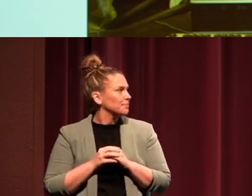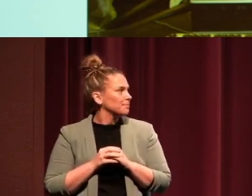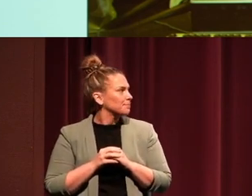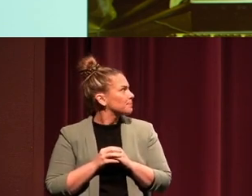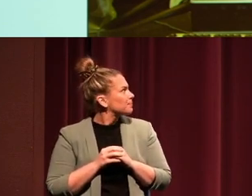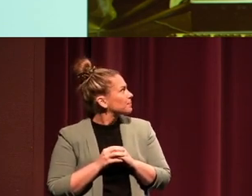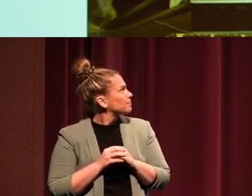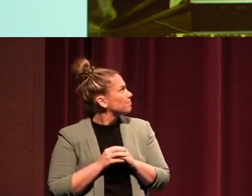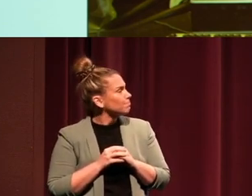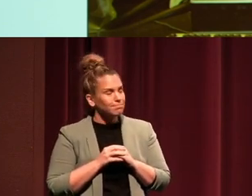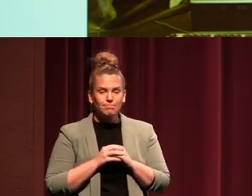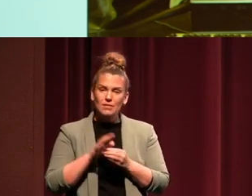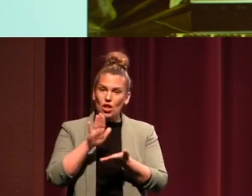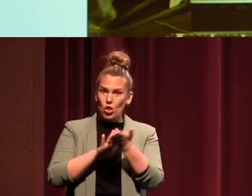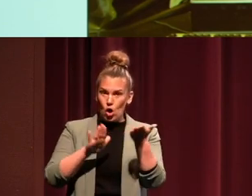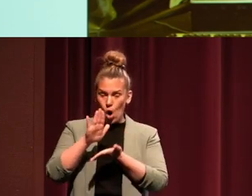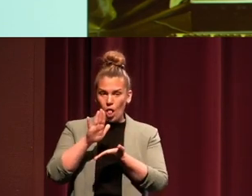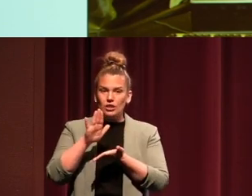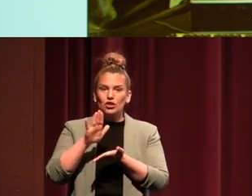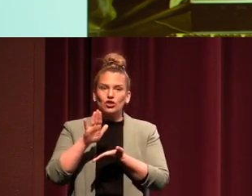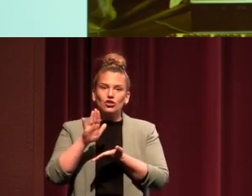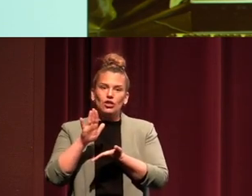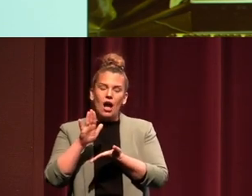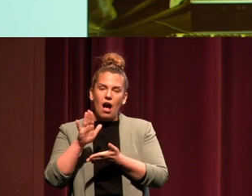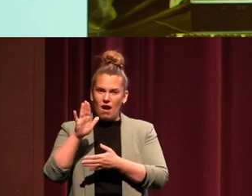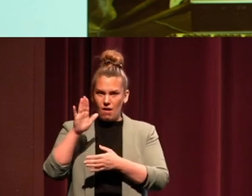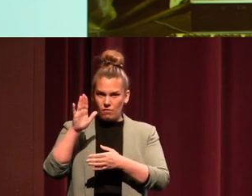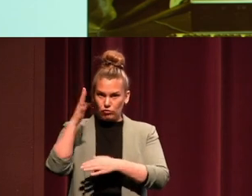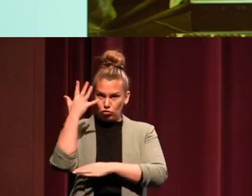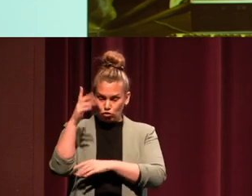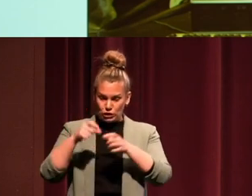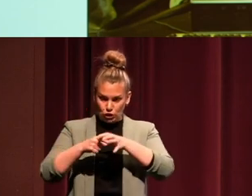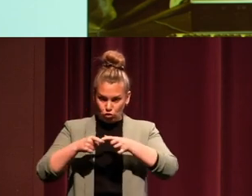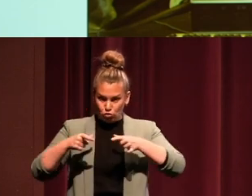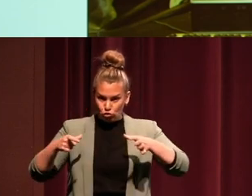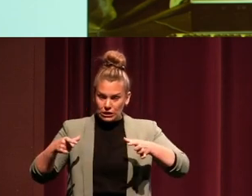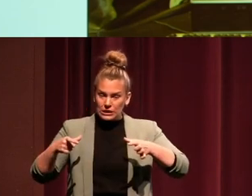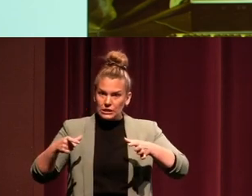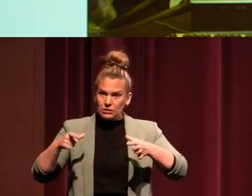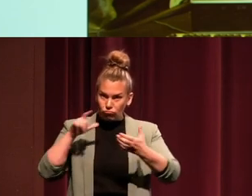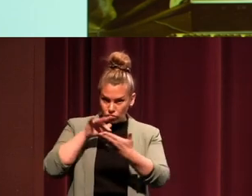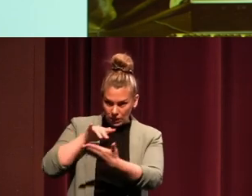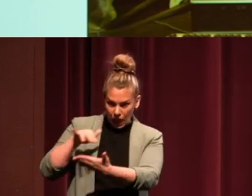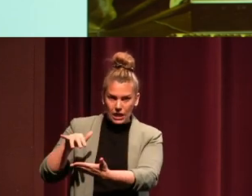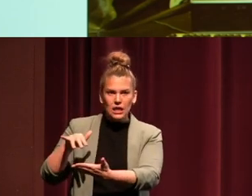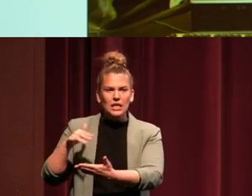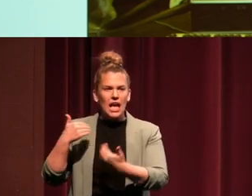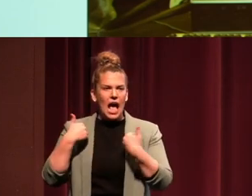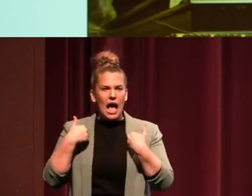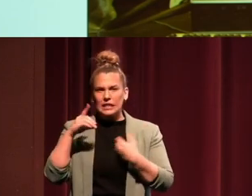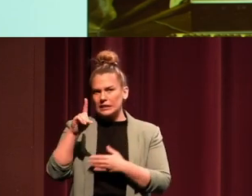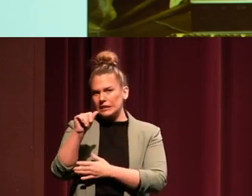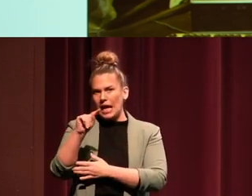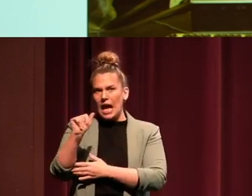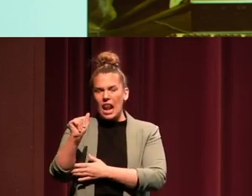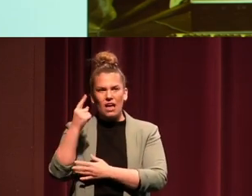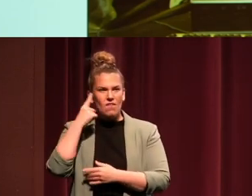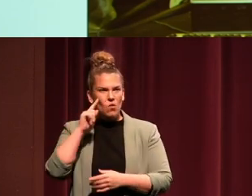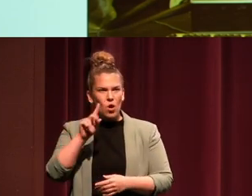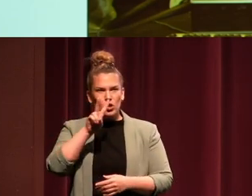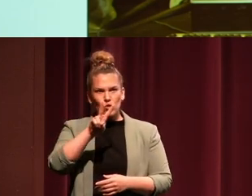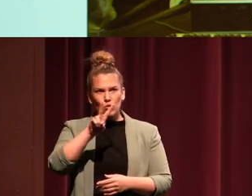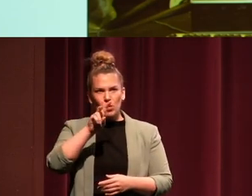The College of Forestry Tree Ring Laboratory currently has data for, I think it's 2.1